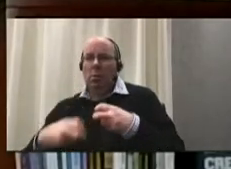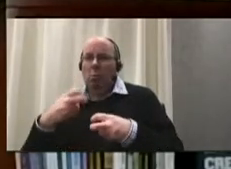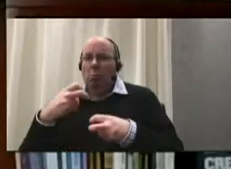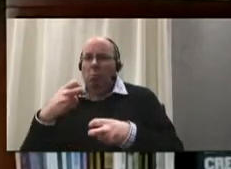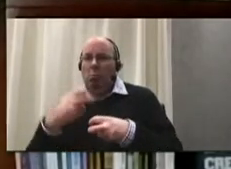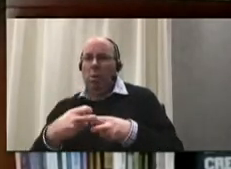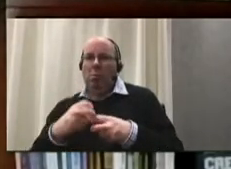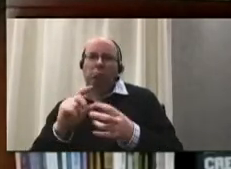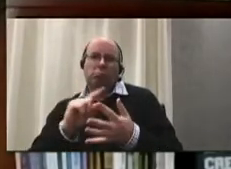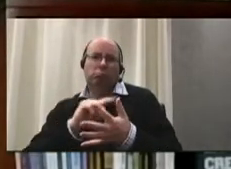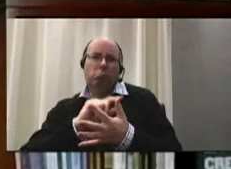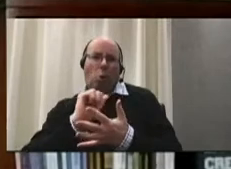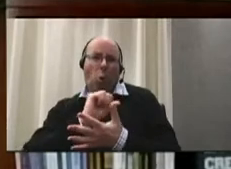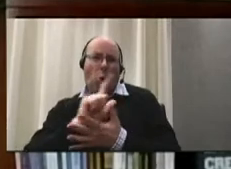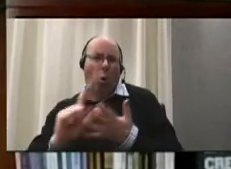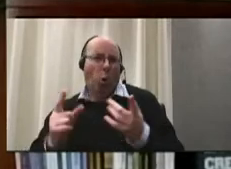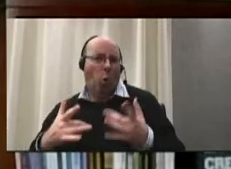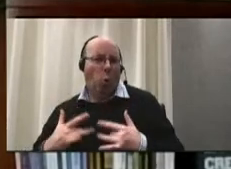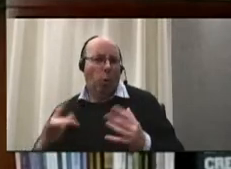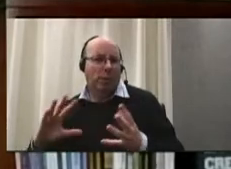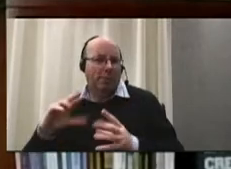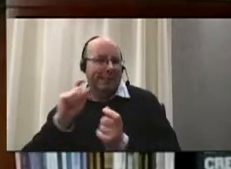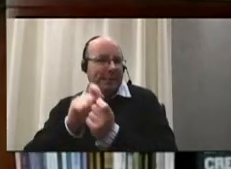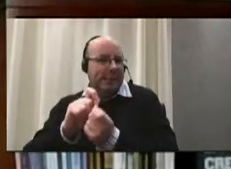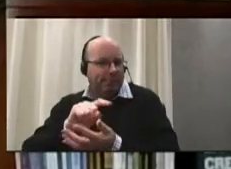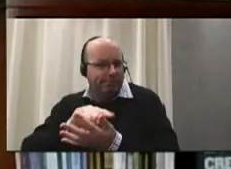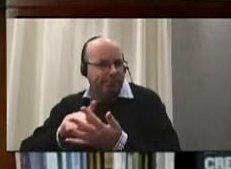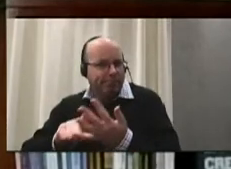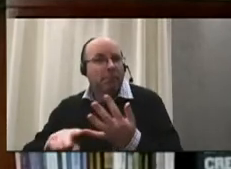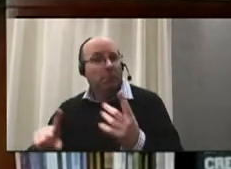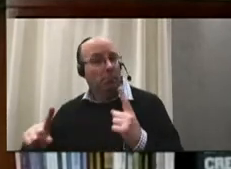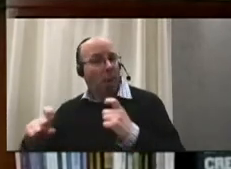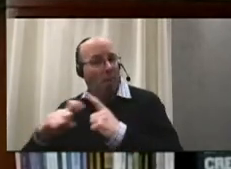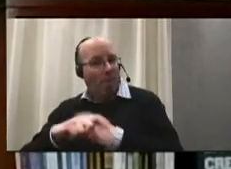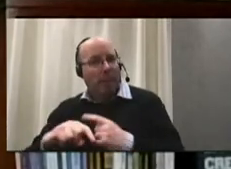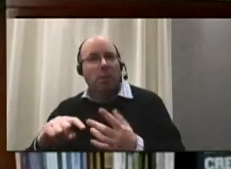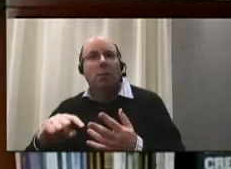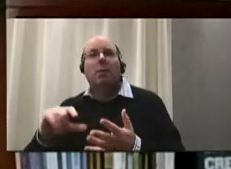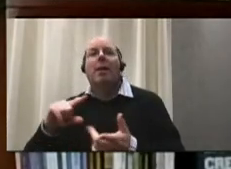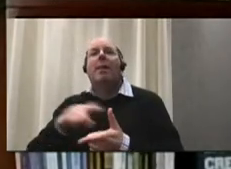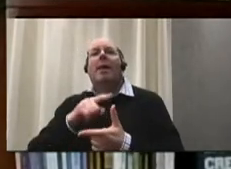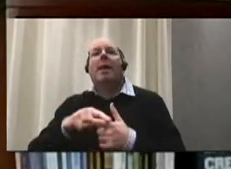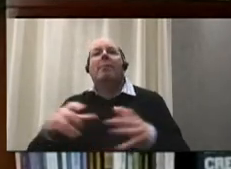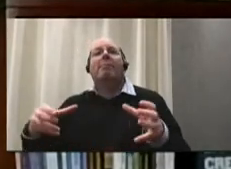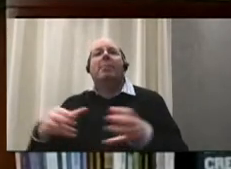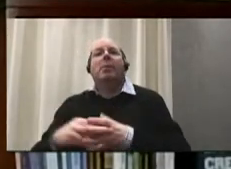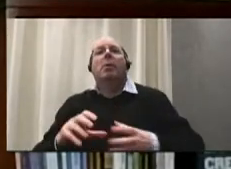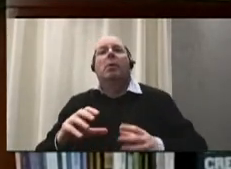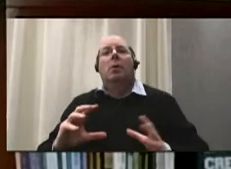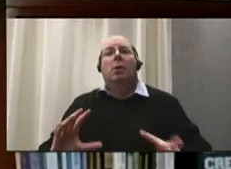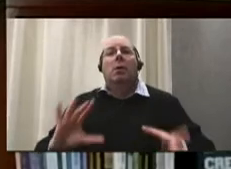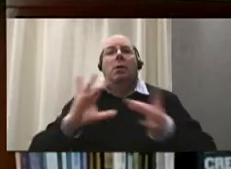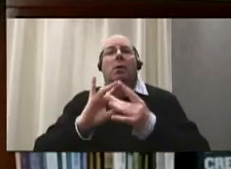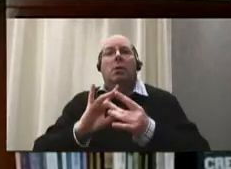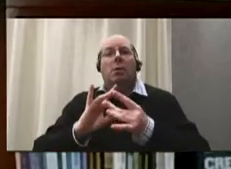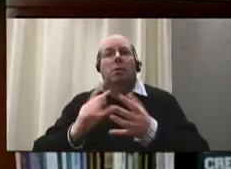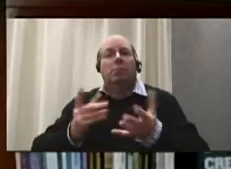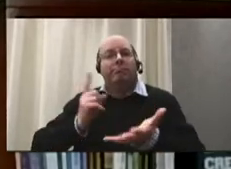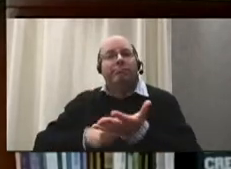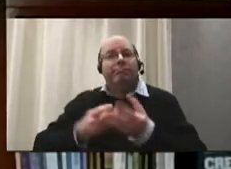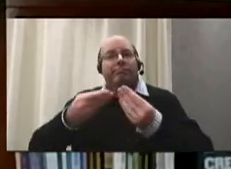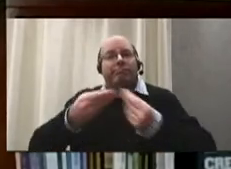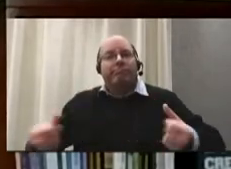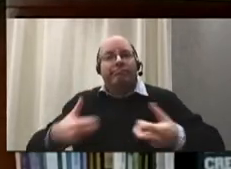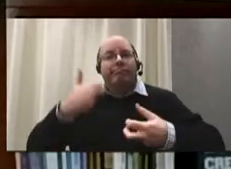and try to do the things, which is exactly why we have the restorative justice coaches, to be able to bring students together, and whether it's engaging in a conversation,